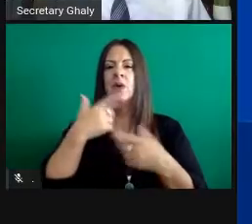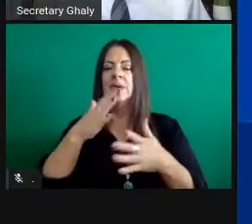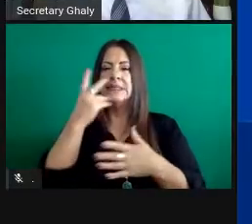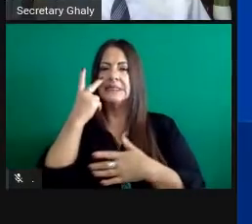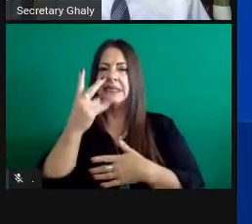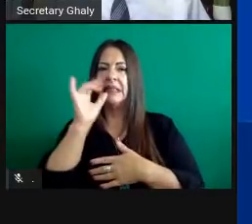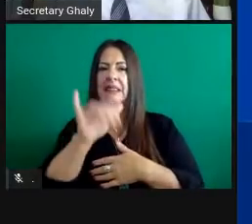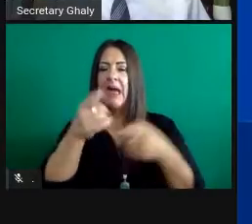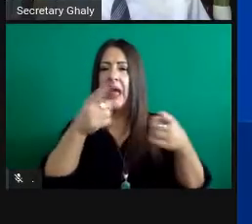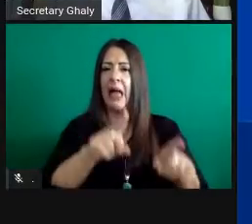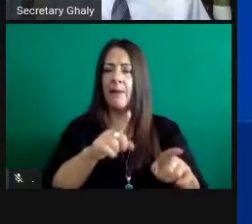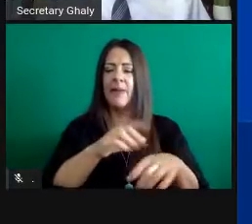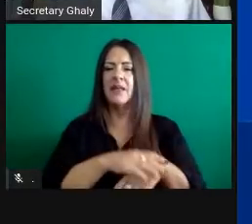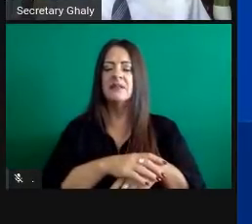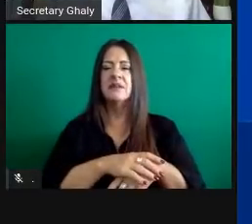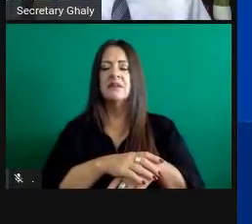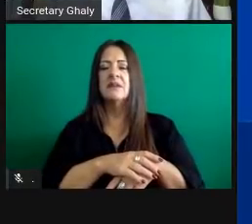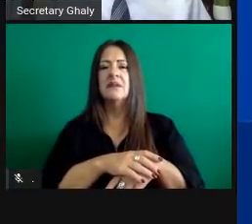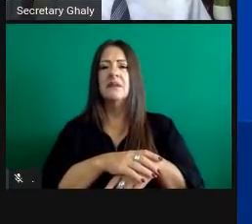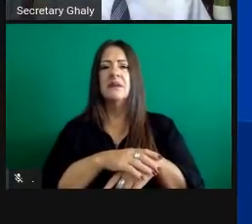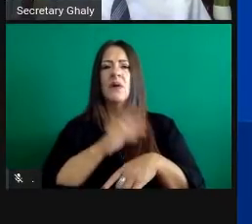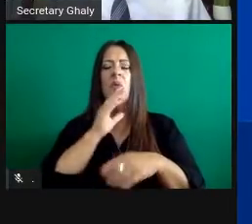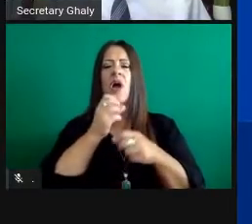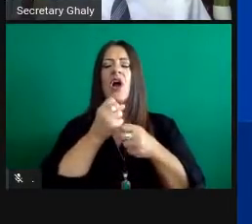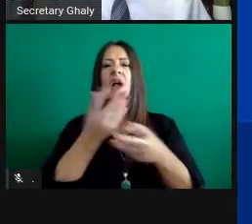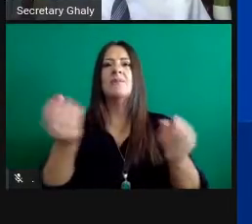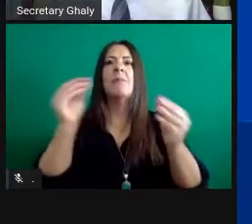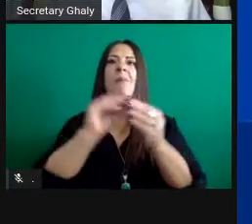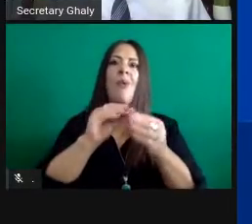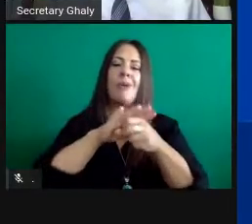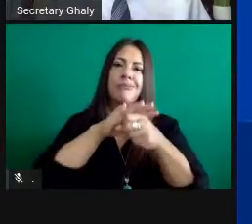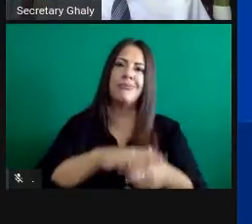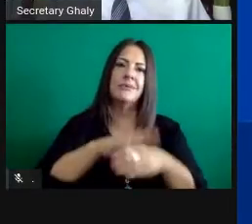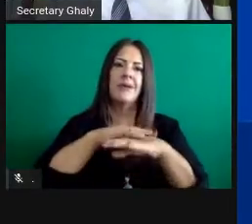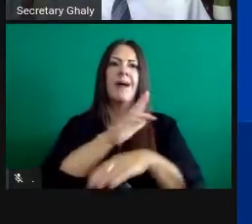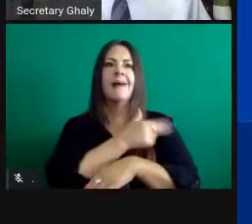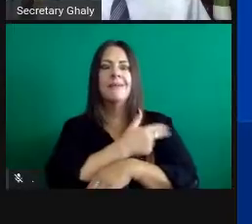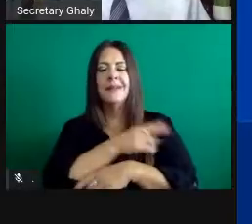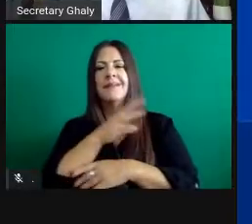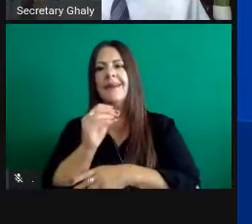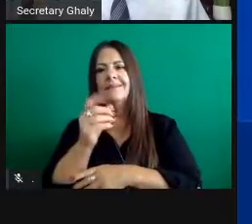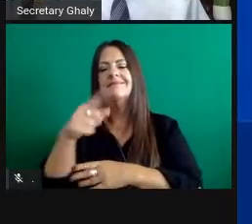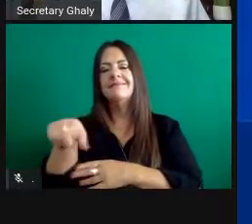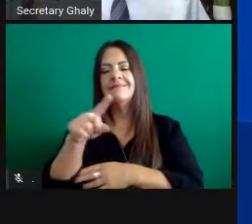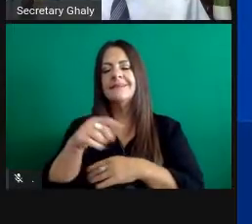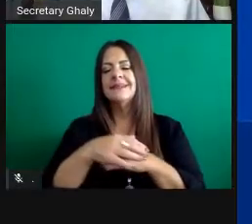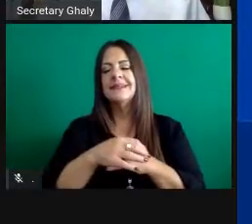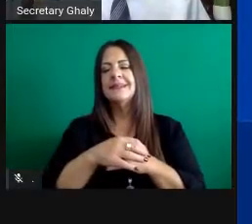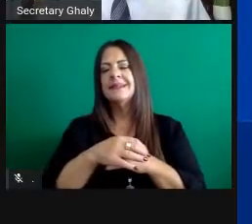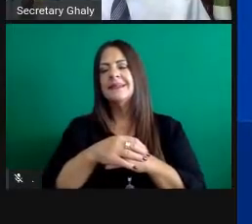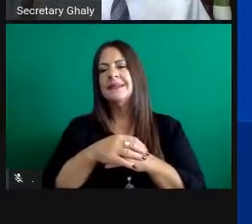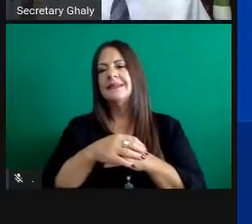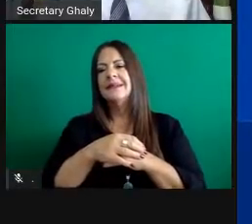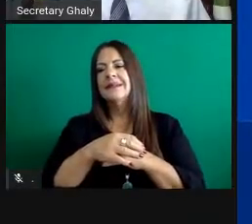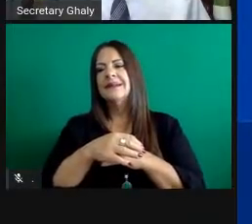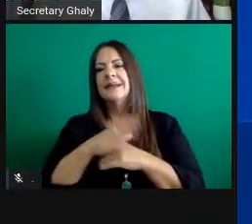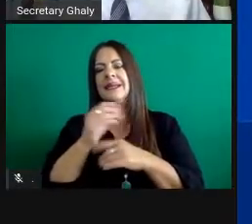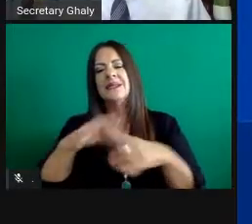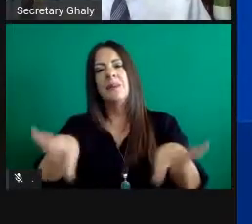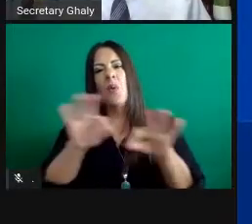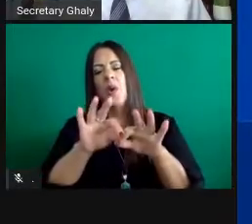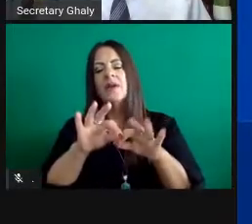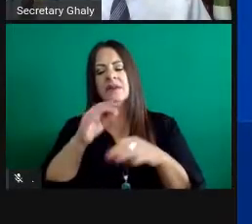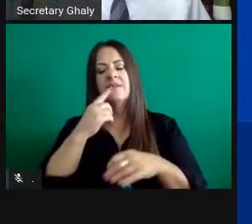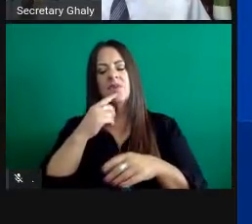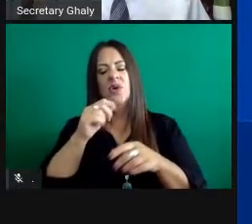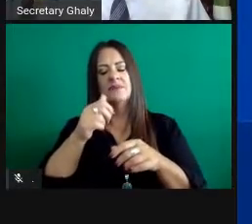pressure, not just on all of us to keep our households healthy, but also additional pressure on our hospital